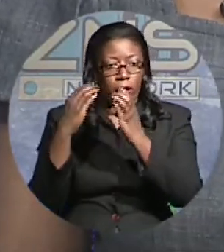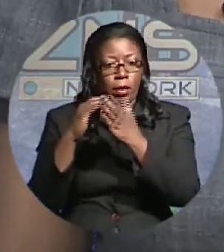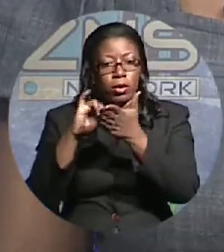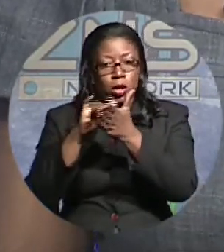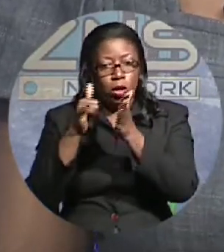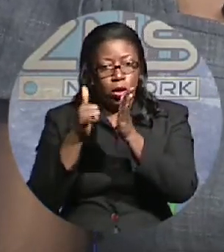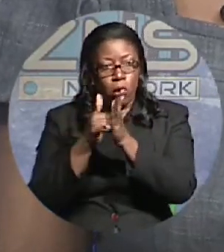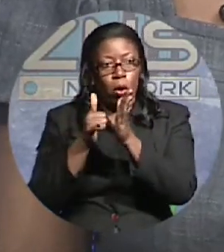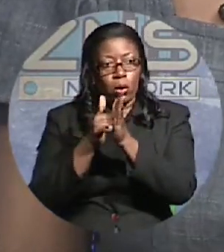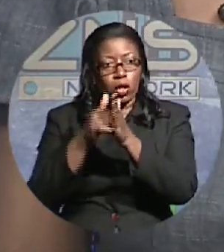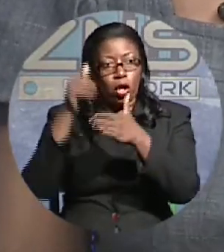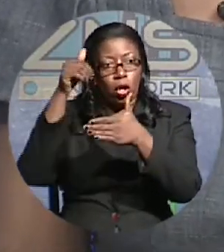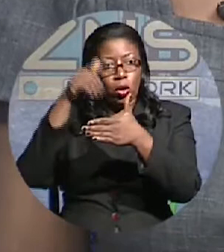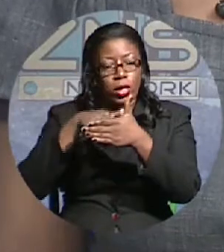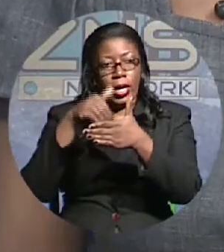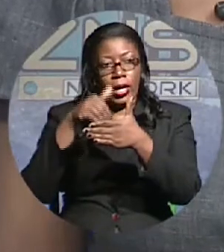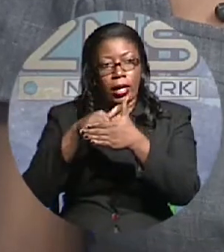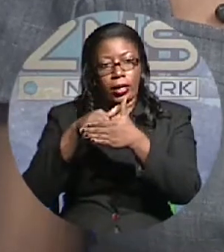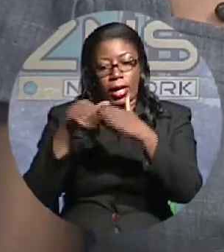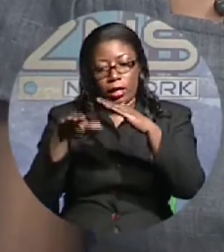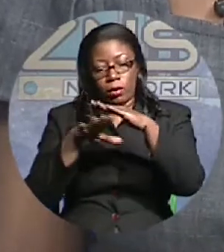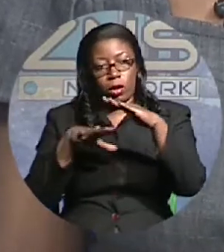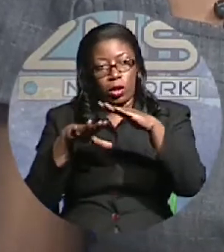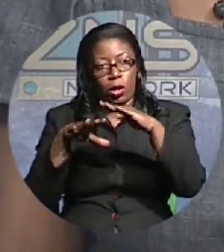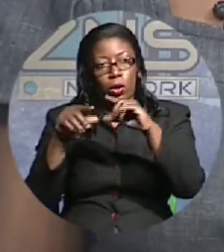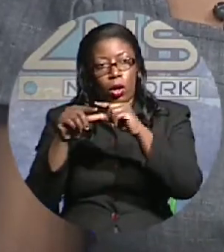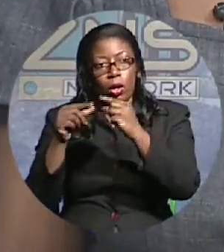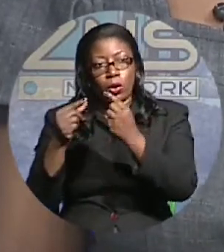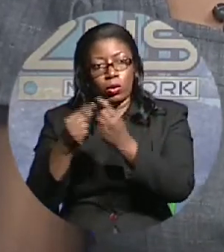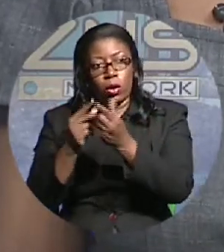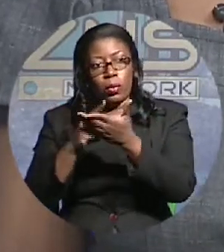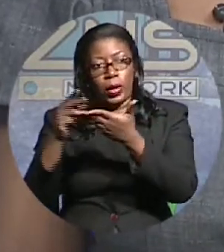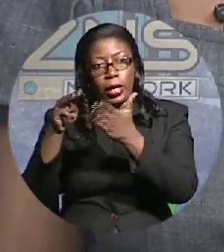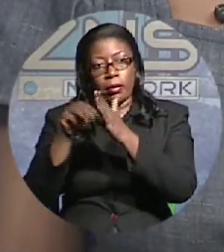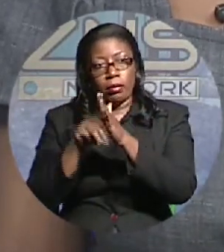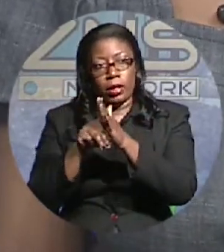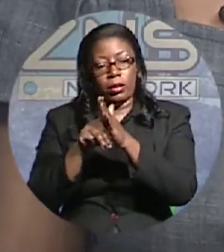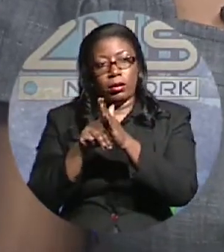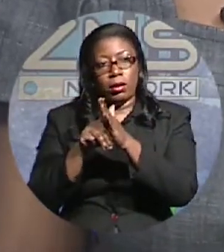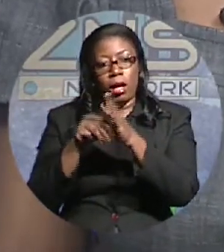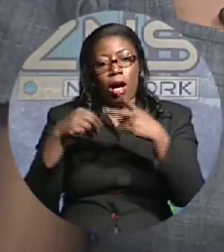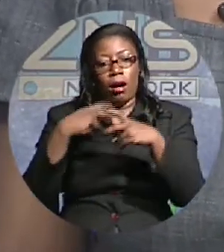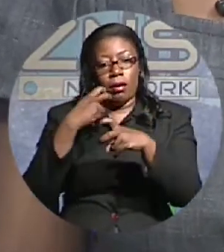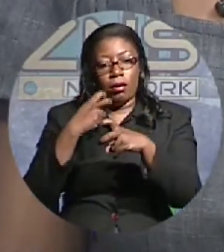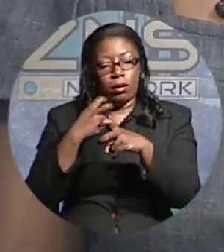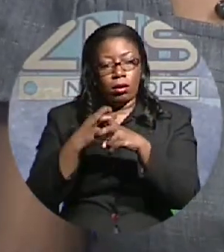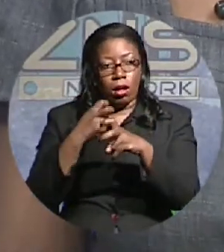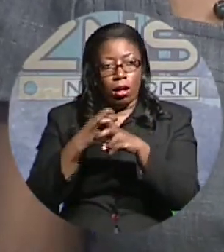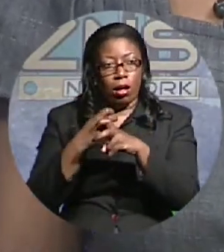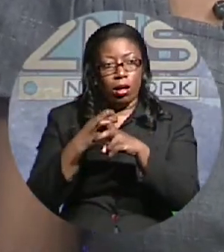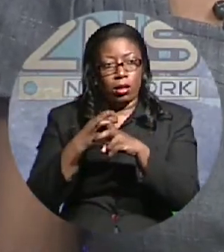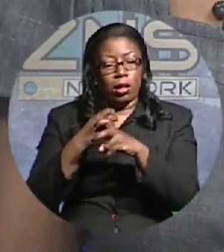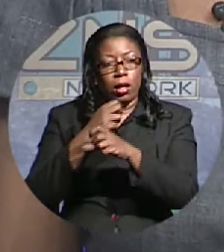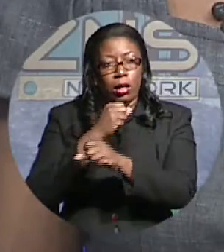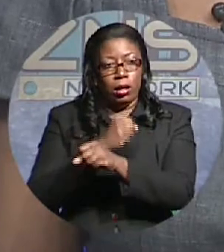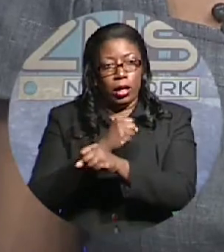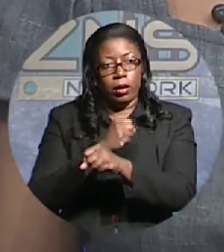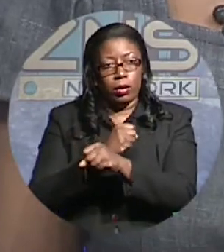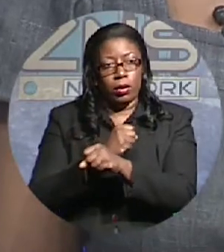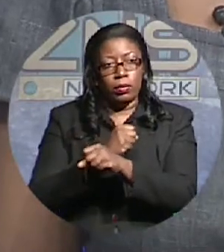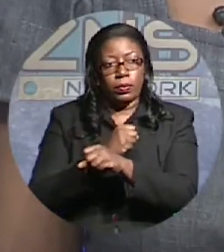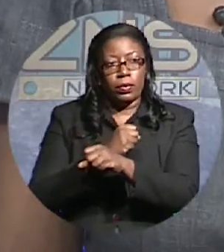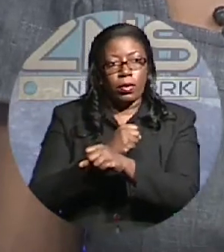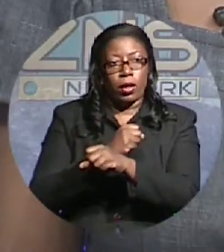the minimum wage category are more often than not subjected to hard labor. And considering that, he says